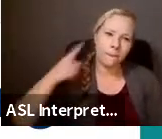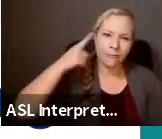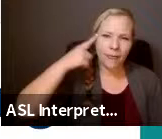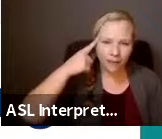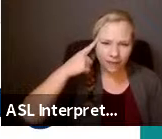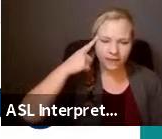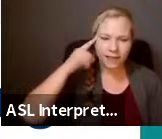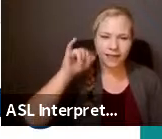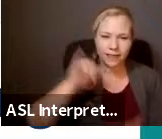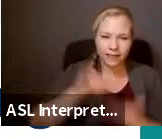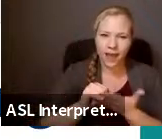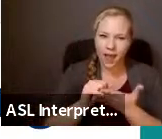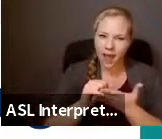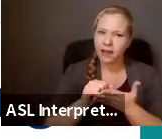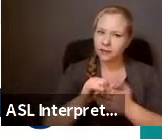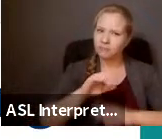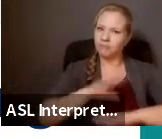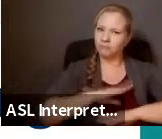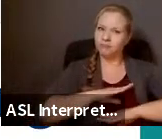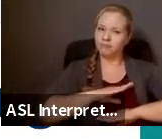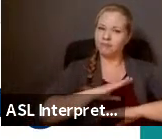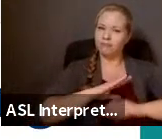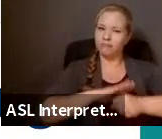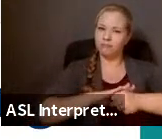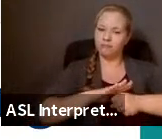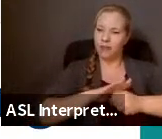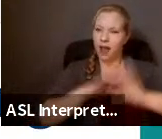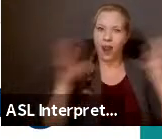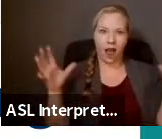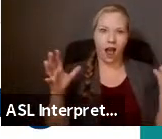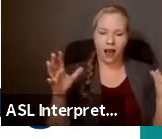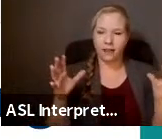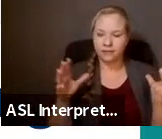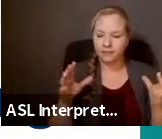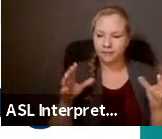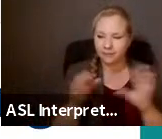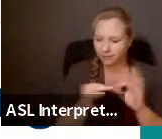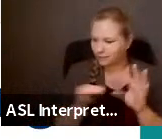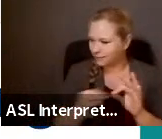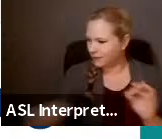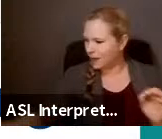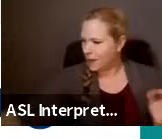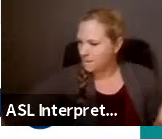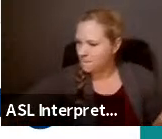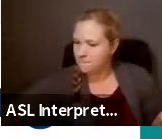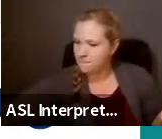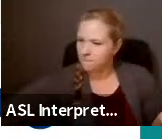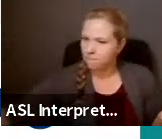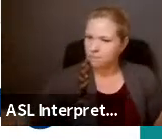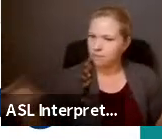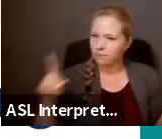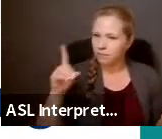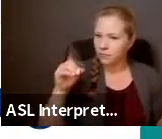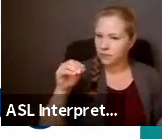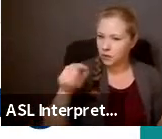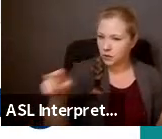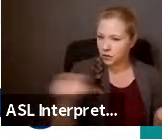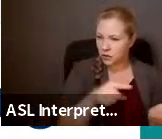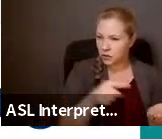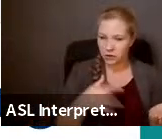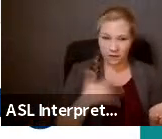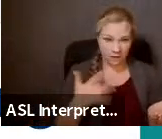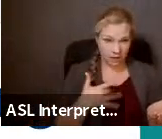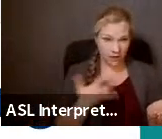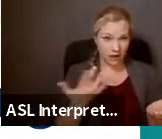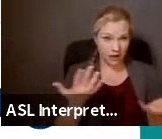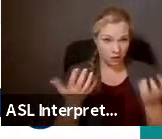that about covers it at a high level. Do we want to go into discussion?